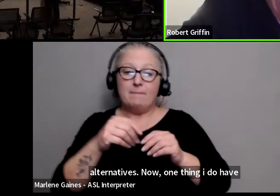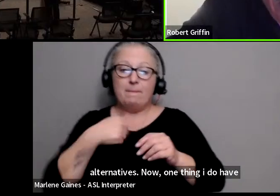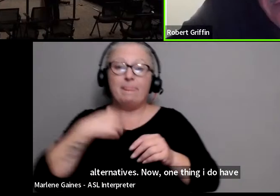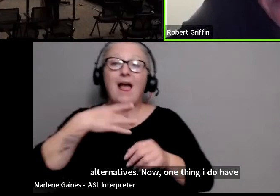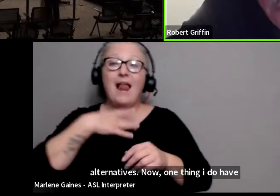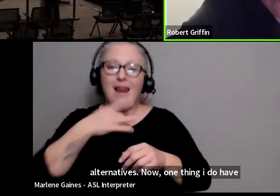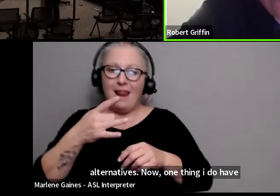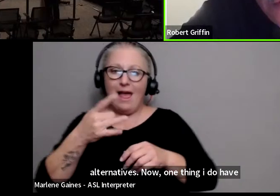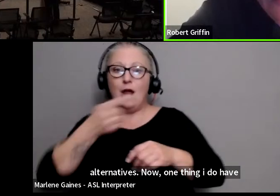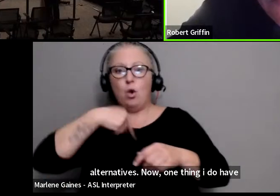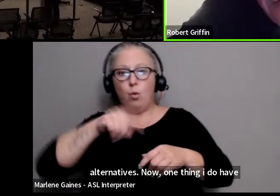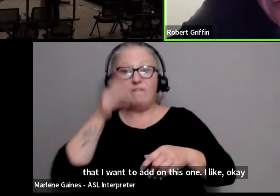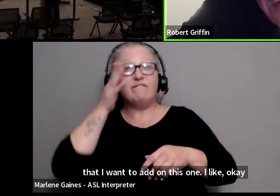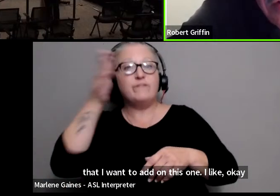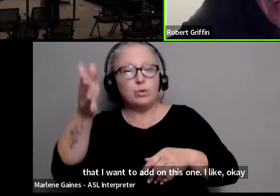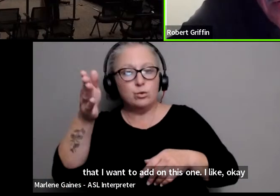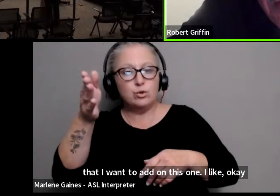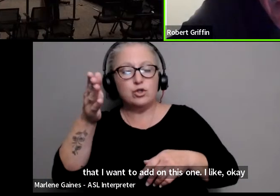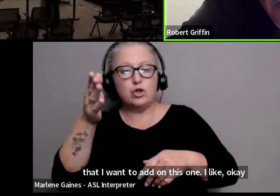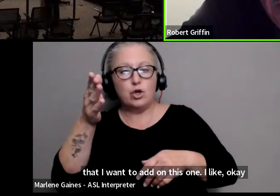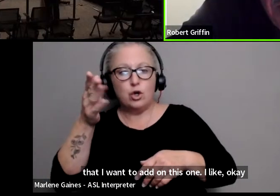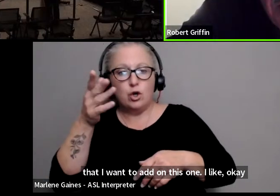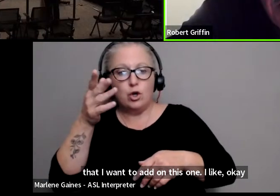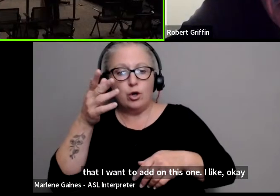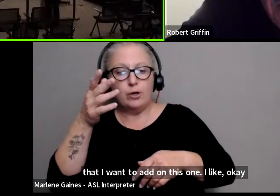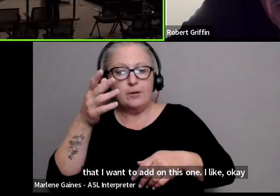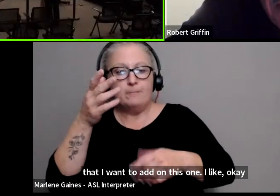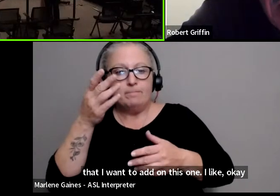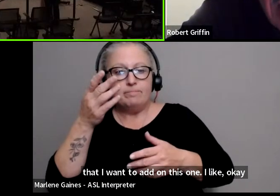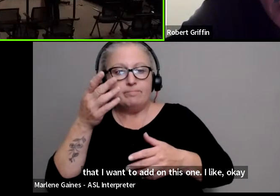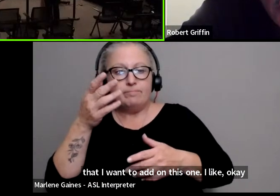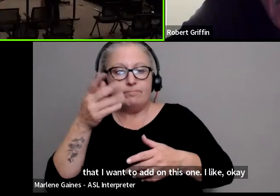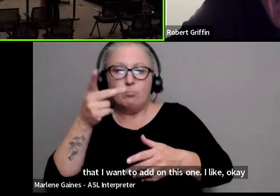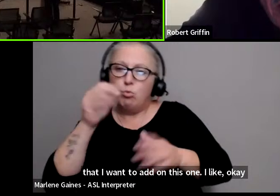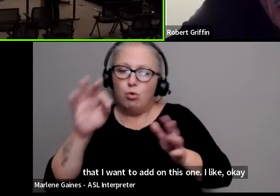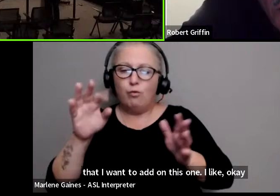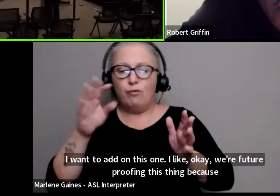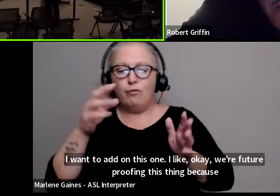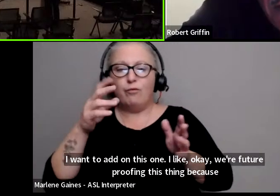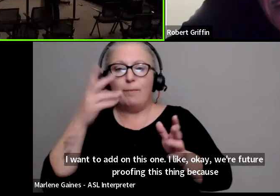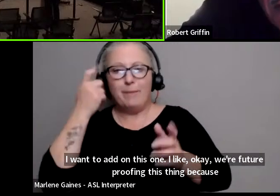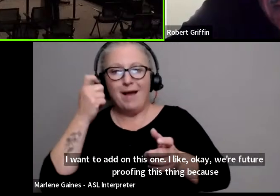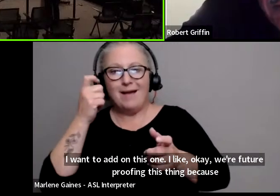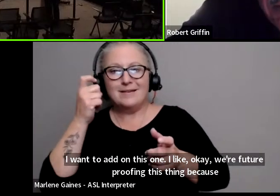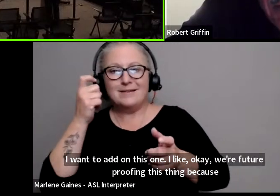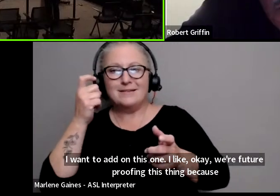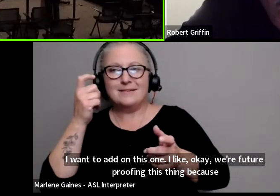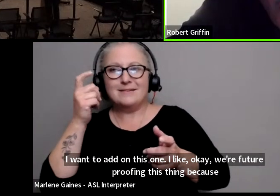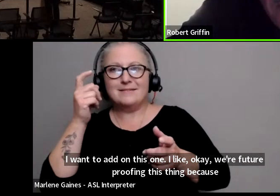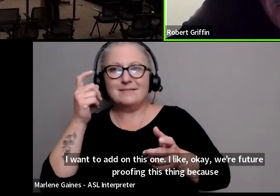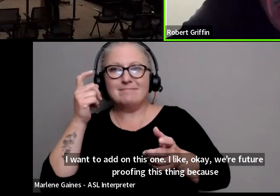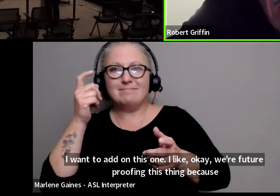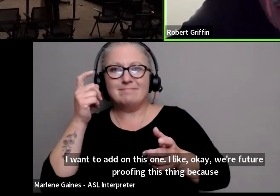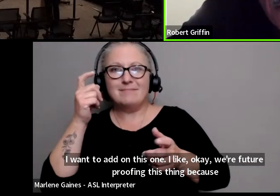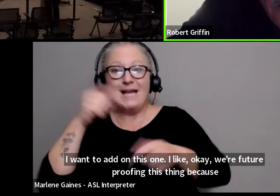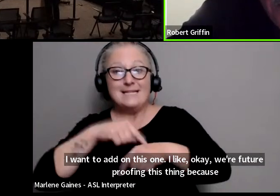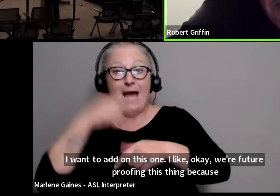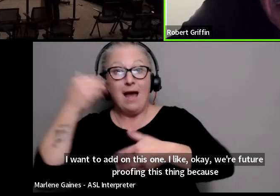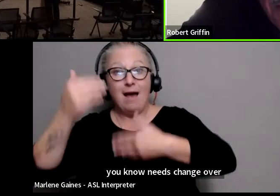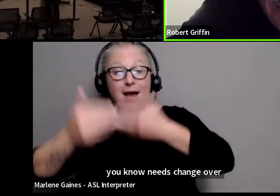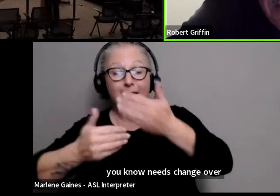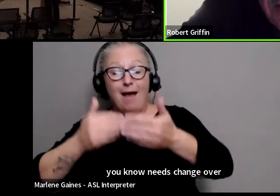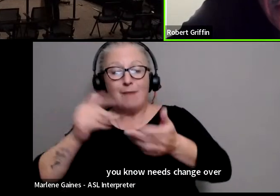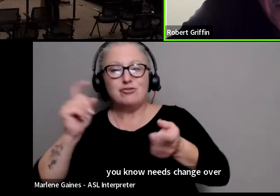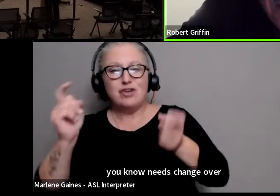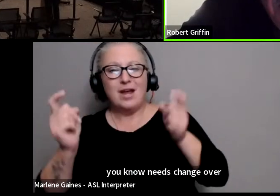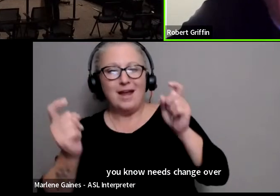like, okay, we're future proofing this thing because, needs change over time, and we're building